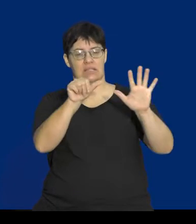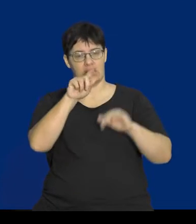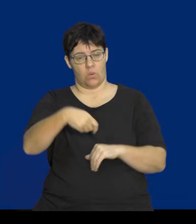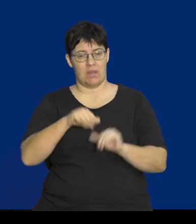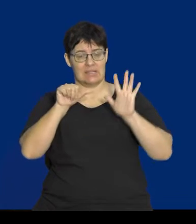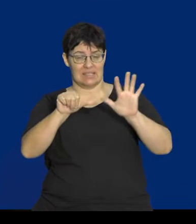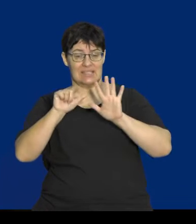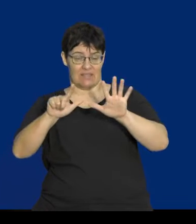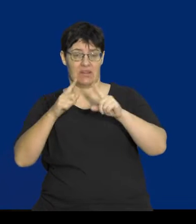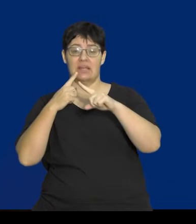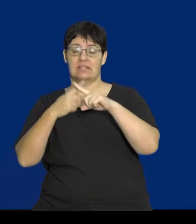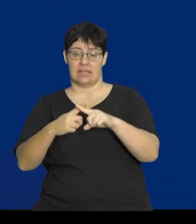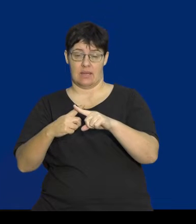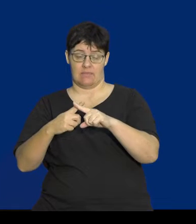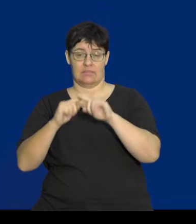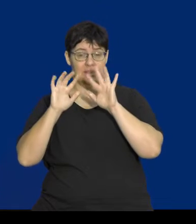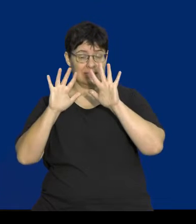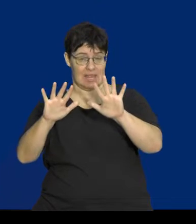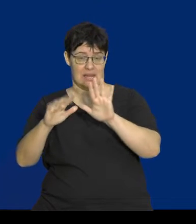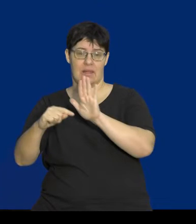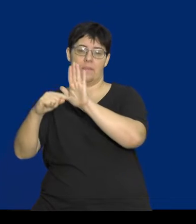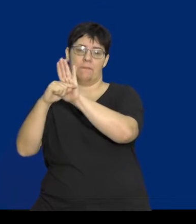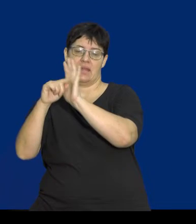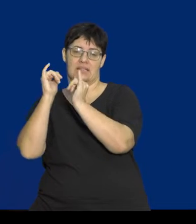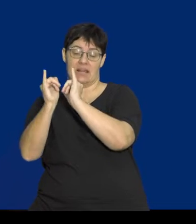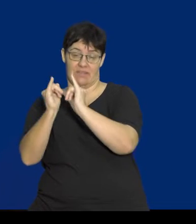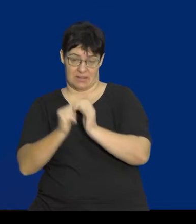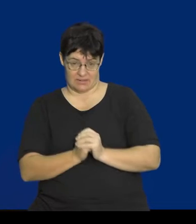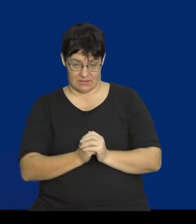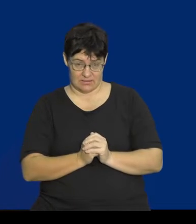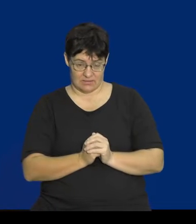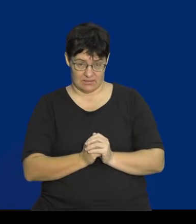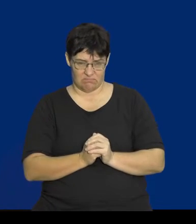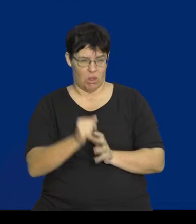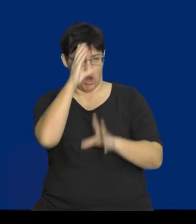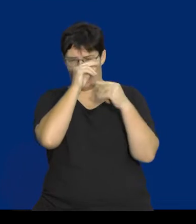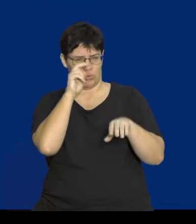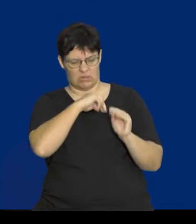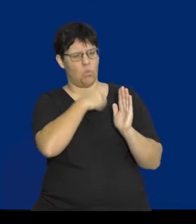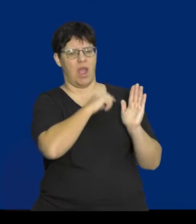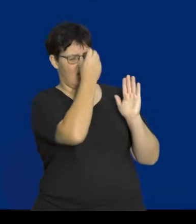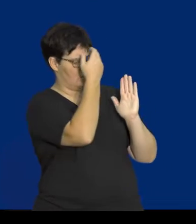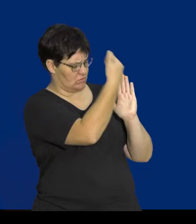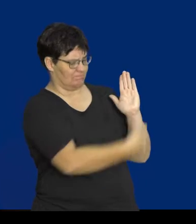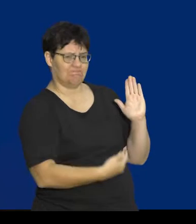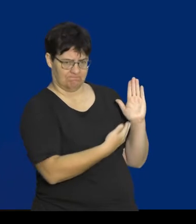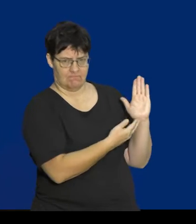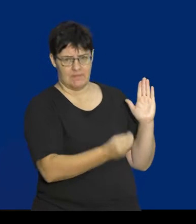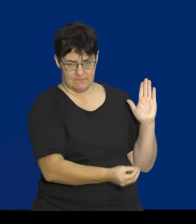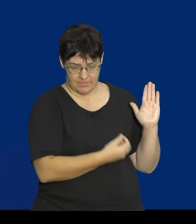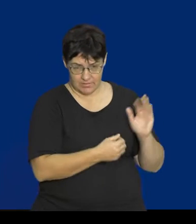is 6,67 times 10 to the minus 11. We don't have to learn that because it's on our information